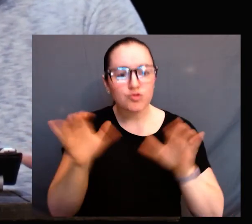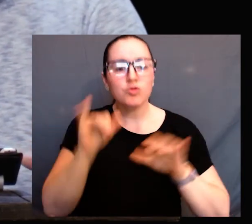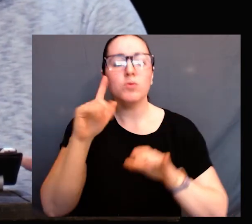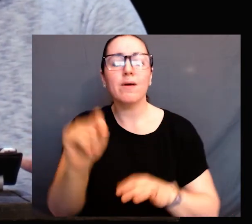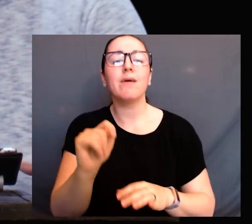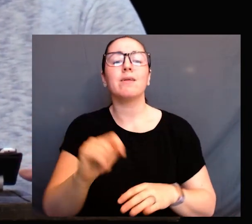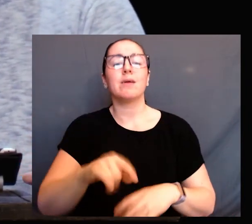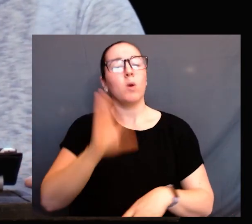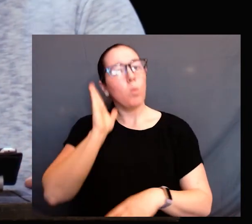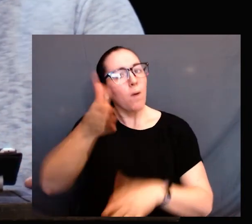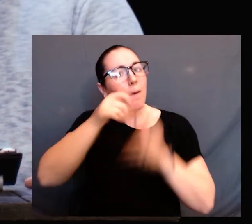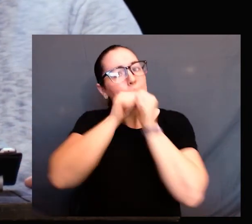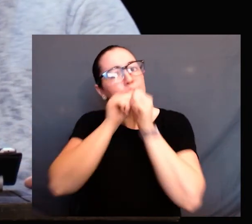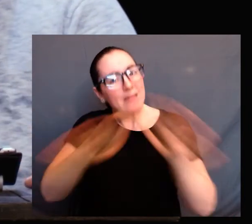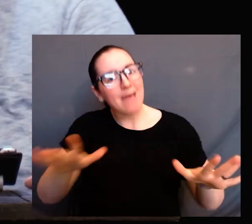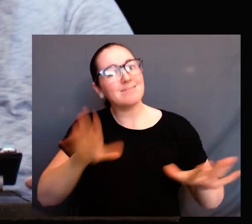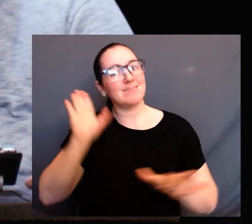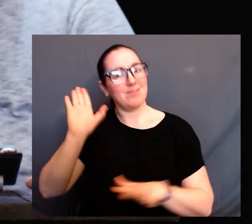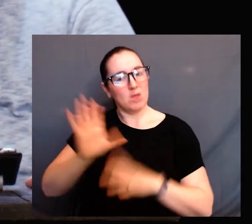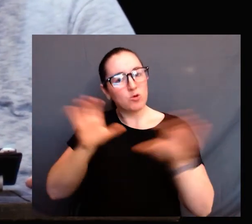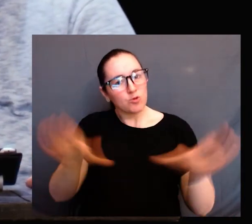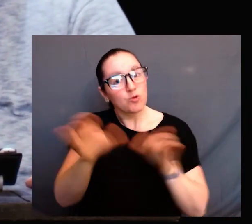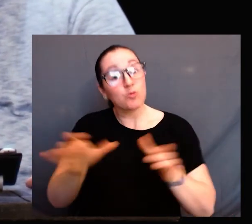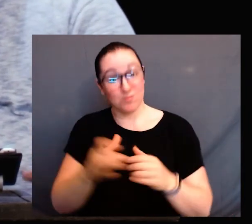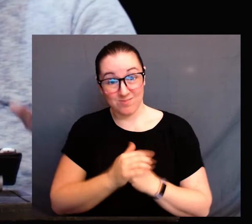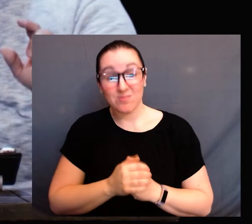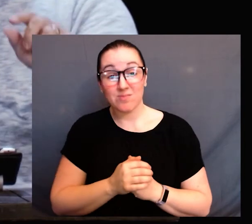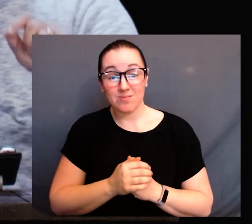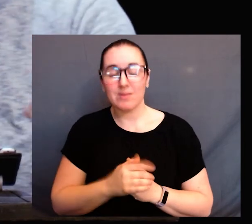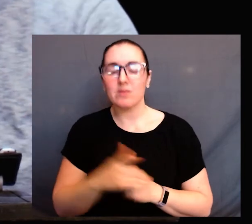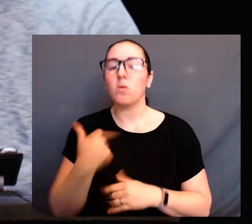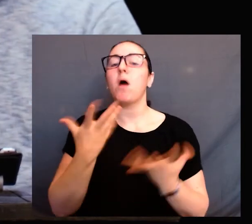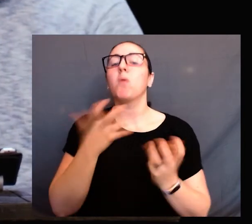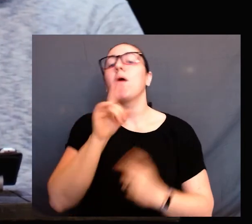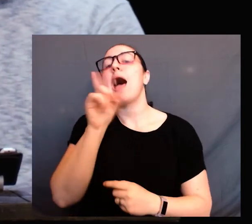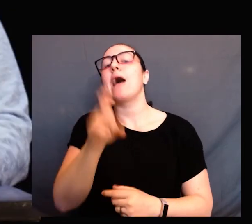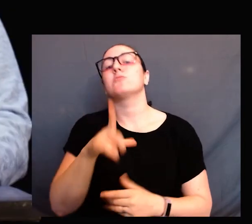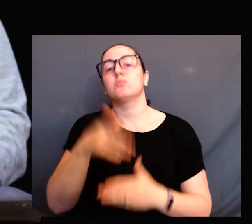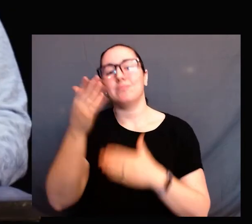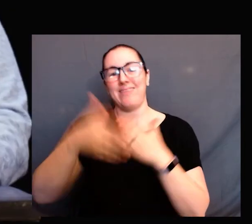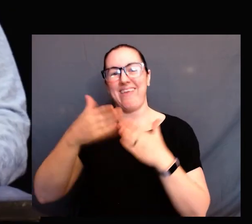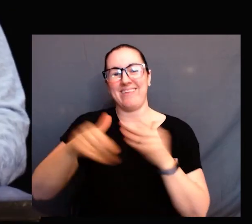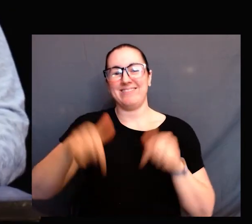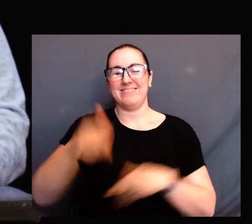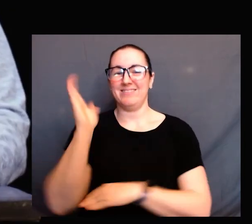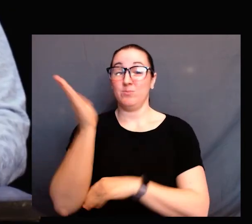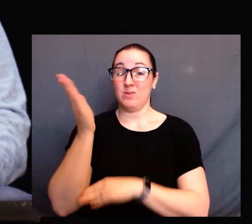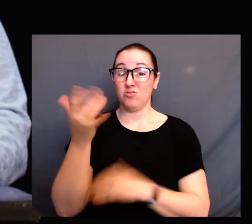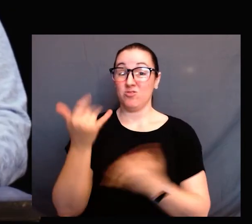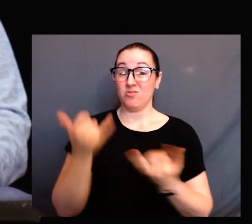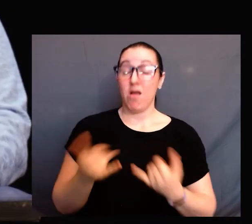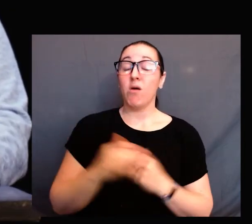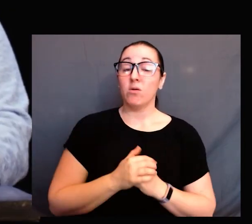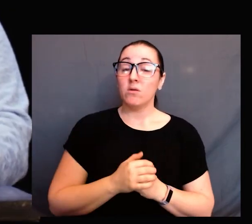blessed in what they do. So let me ask you as we move toward the end of this message,